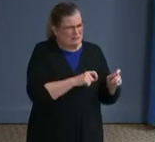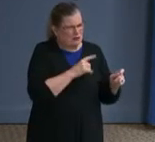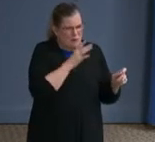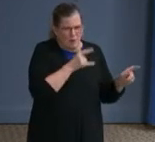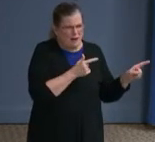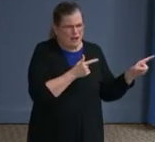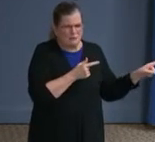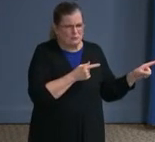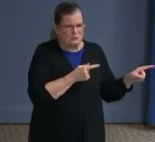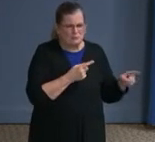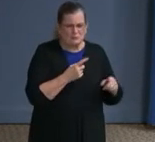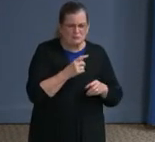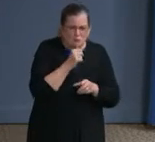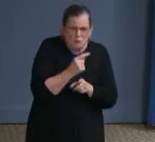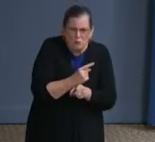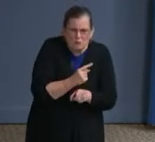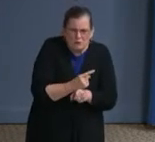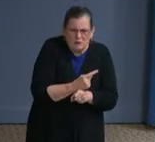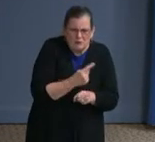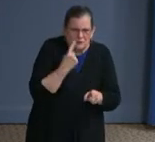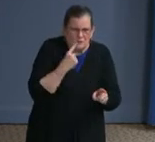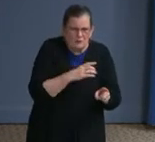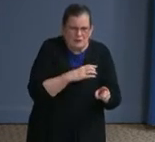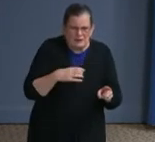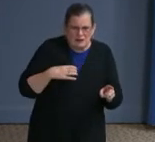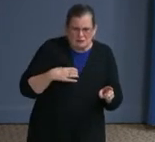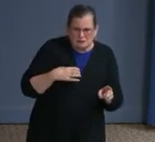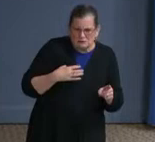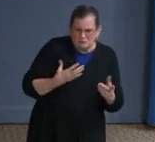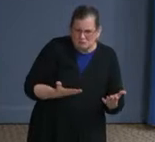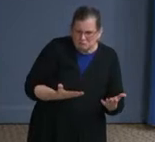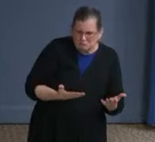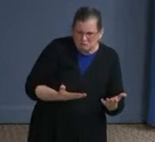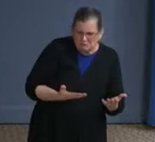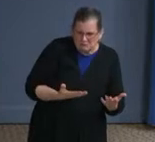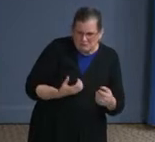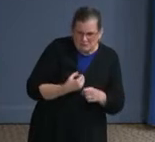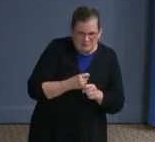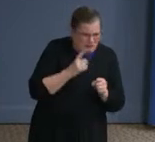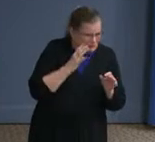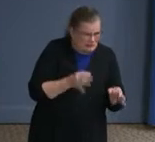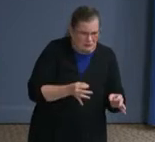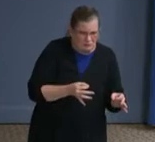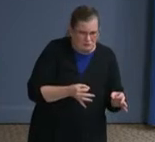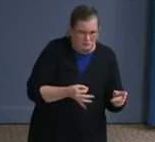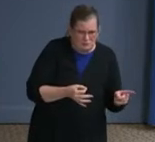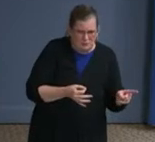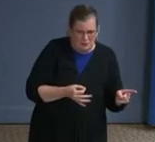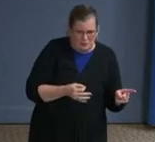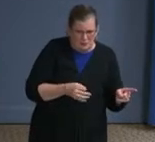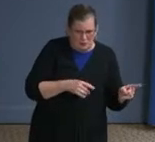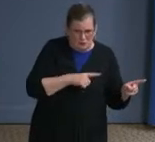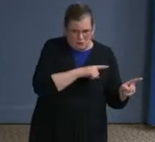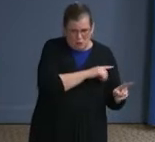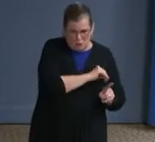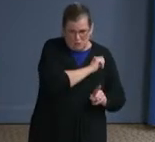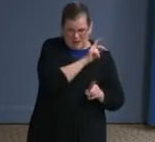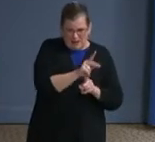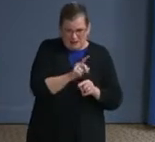an appropriate matter for the council to weigh in on? Are you going back to the very beginning of my